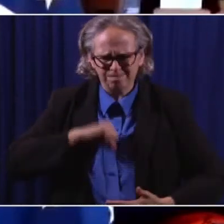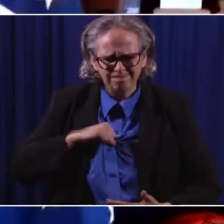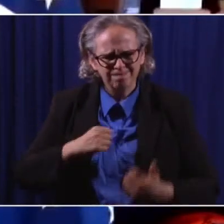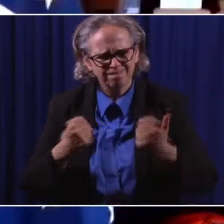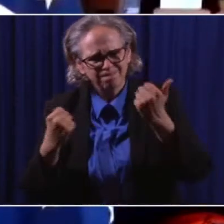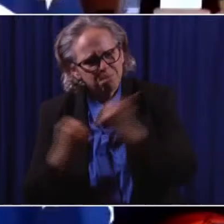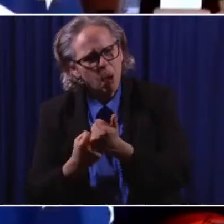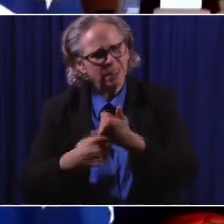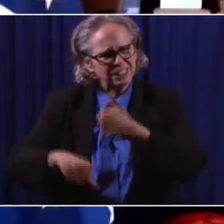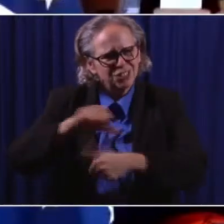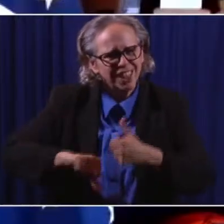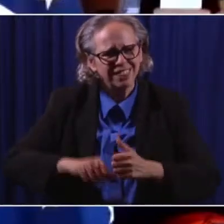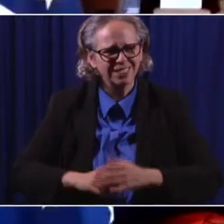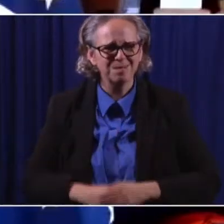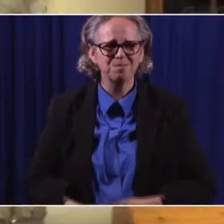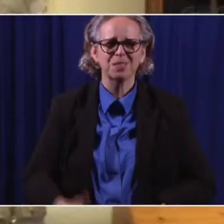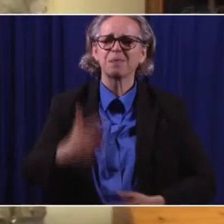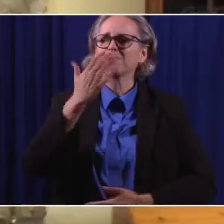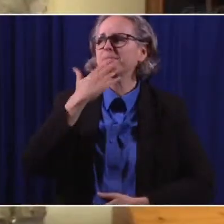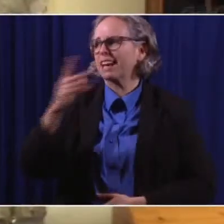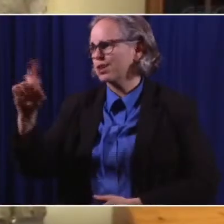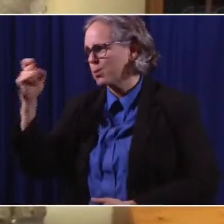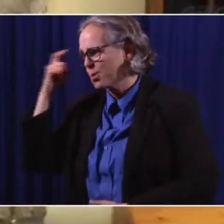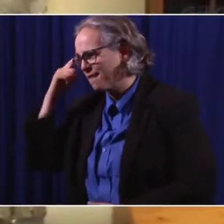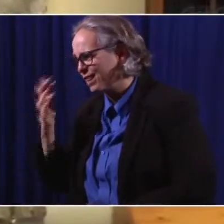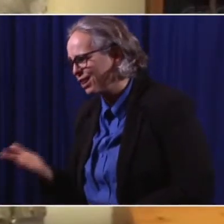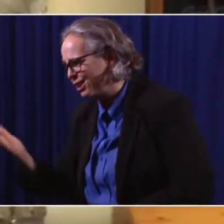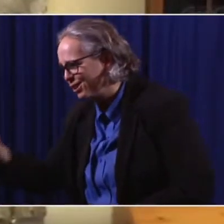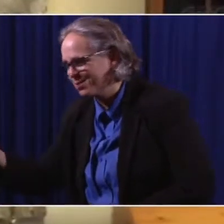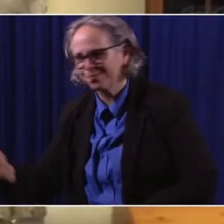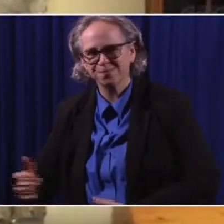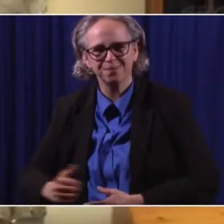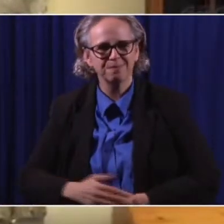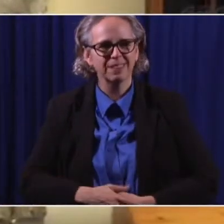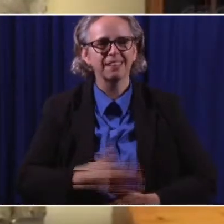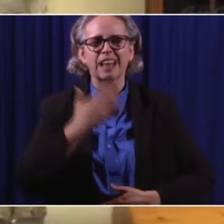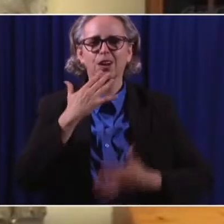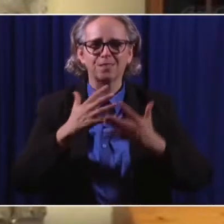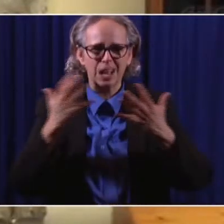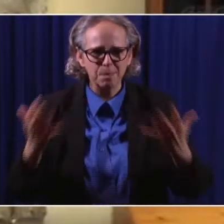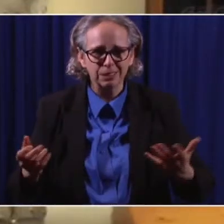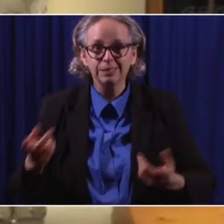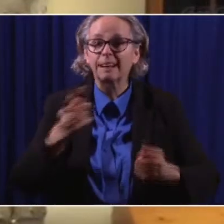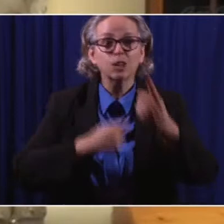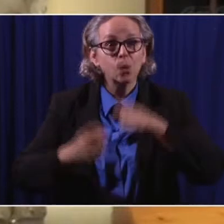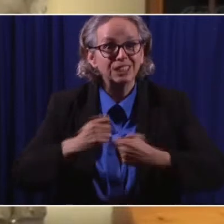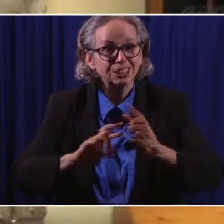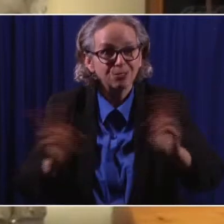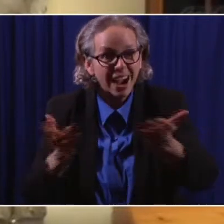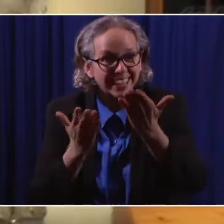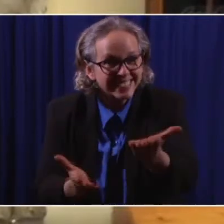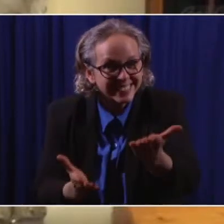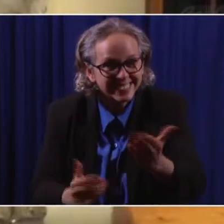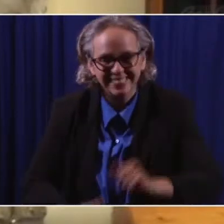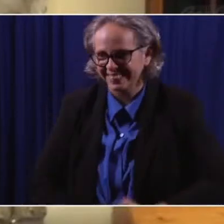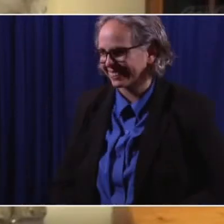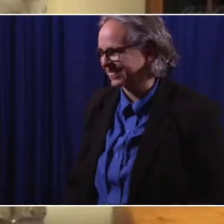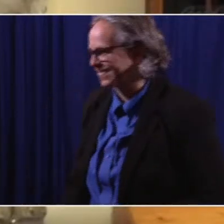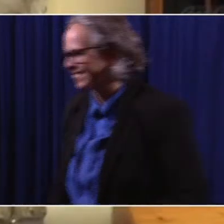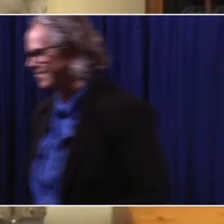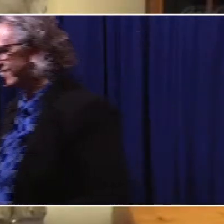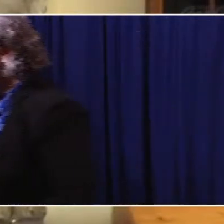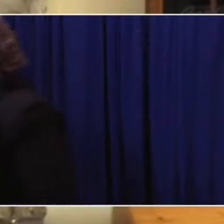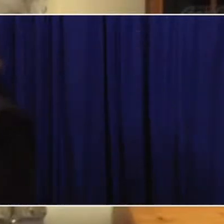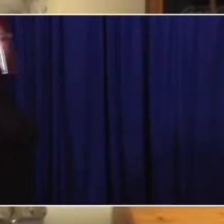Ohio. Back to you, Governor. John, thank you very much. We'll go to questions. Governor, first question today is from John London